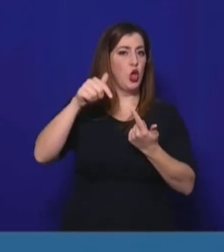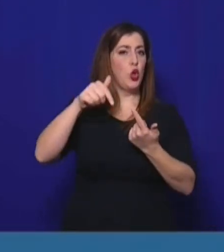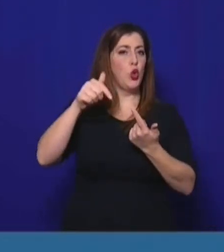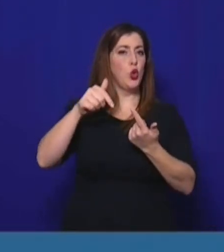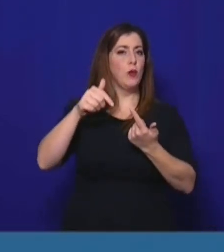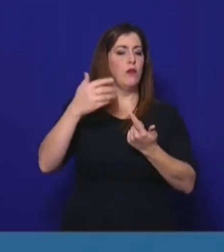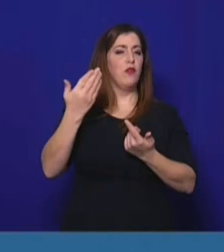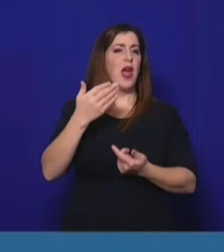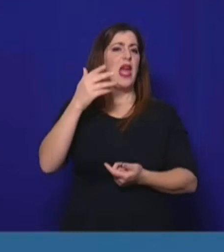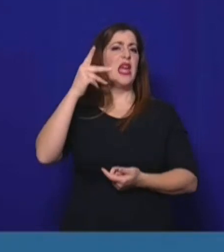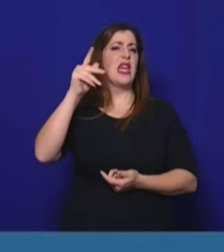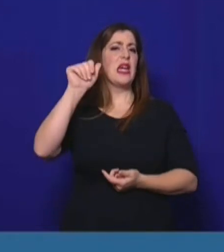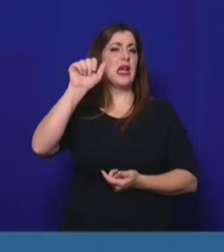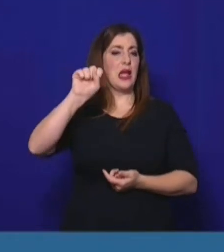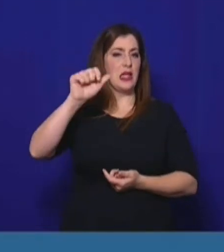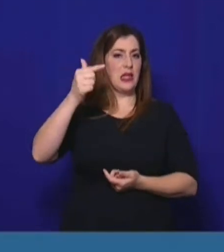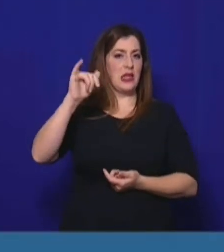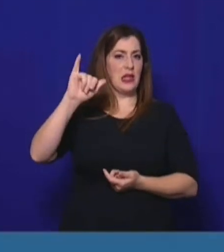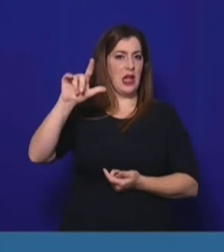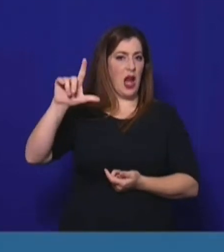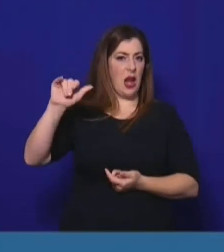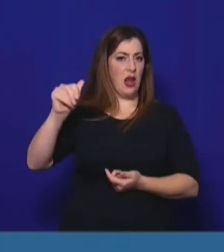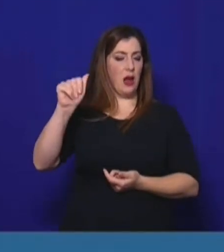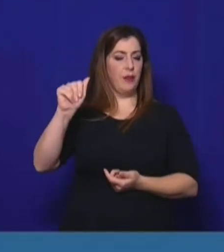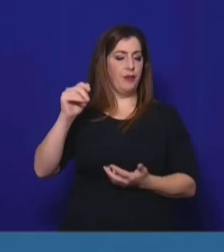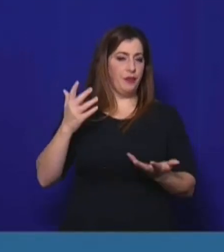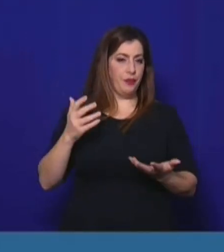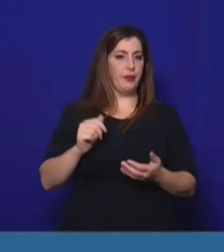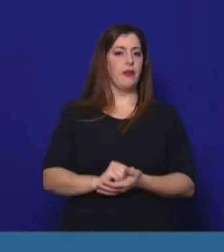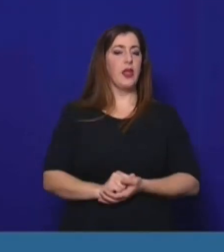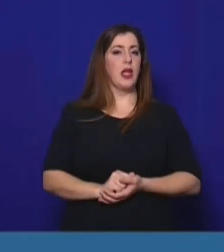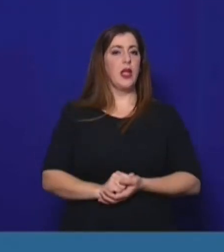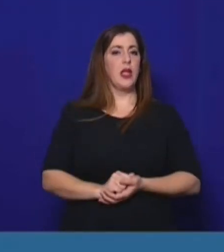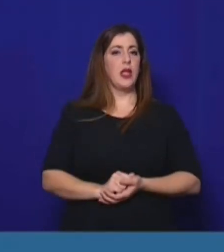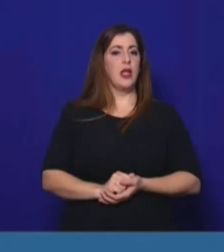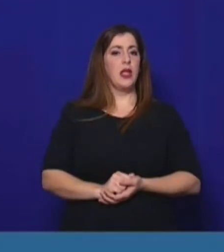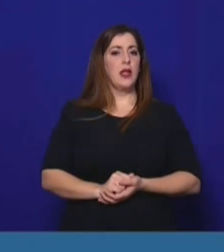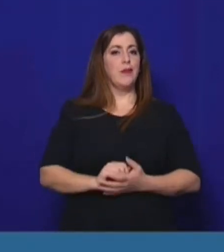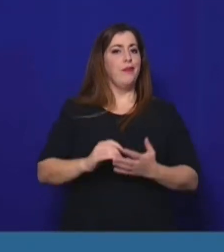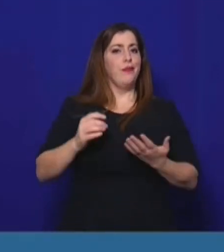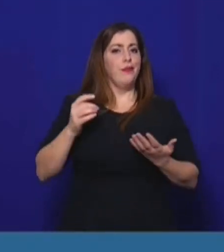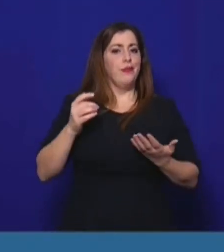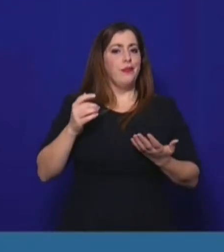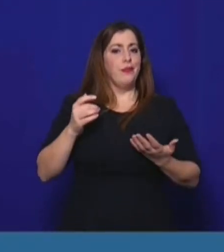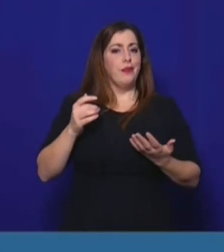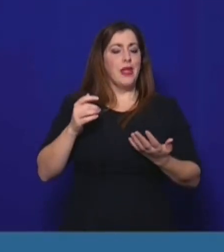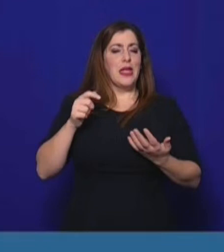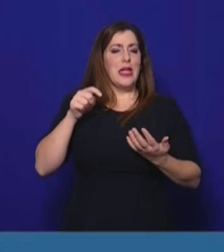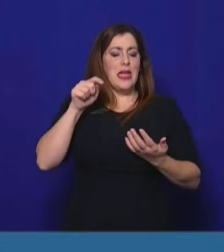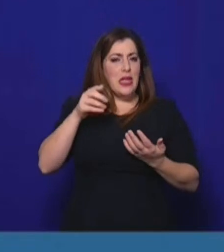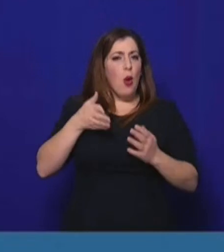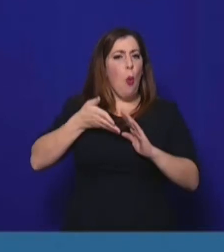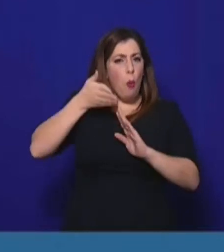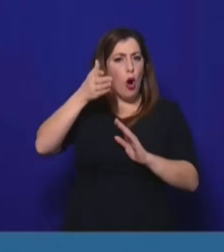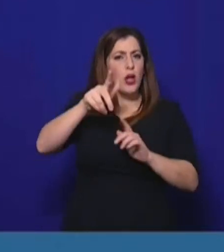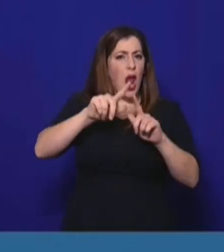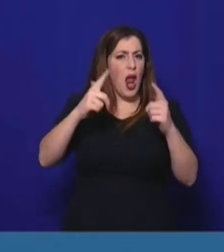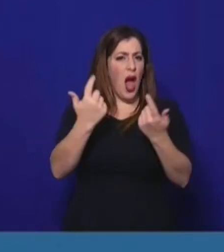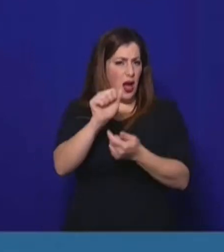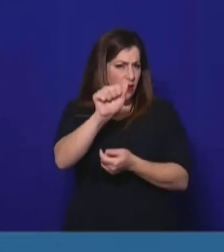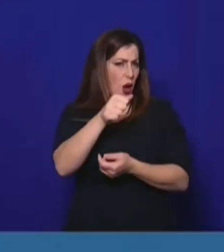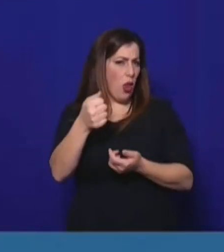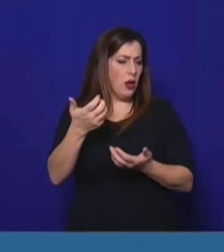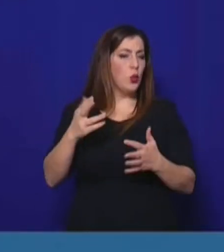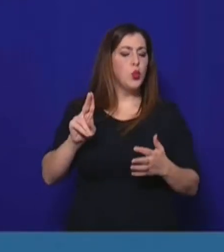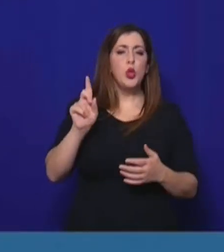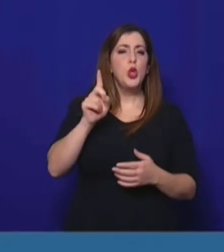dan l-istrajk naf li tkellimt u ħriġt messaġġ imma xtaqt inkun naf kif indirizzajthom dalodu jekk kont f'din il-laqa. Grazzi